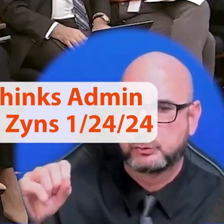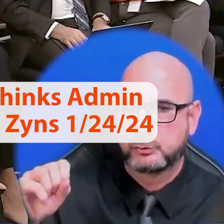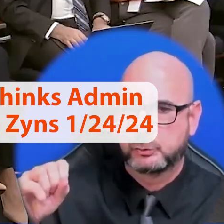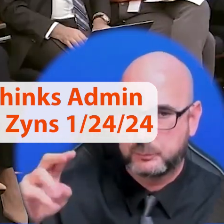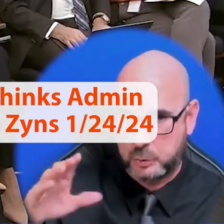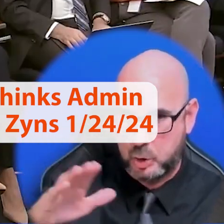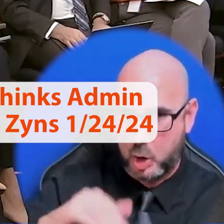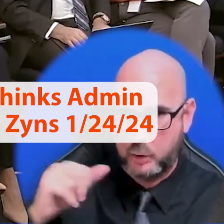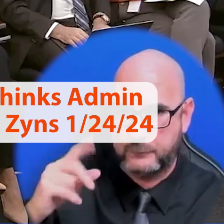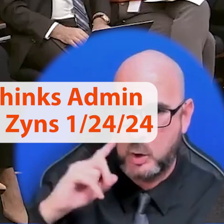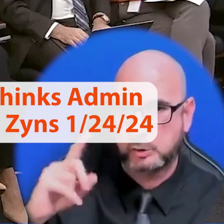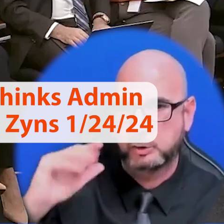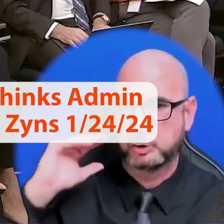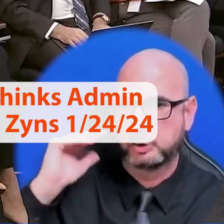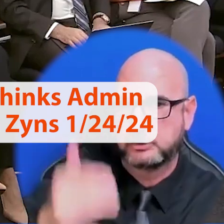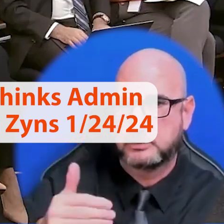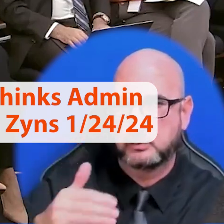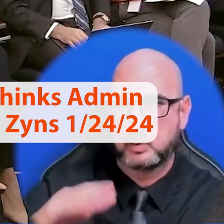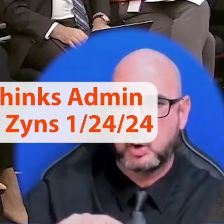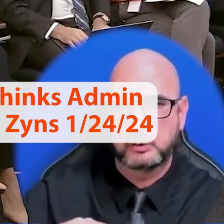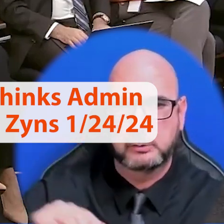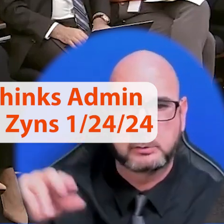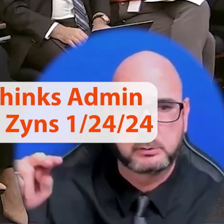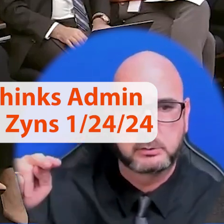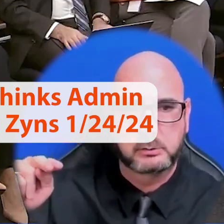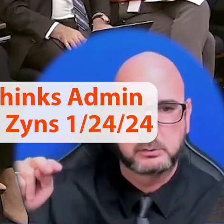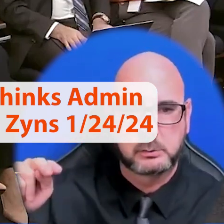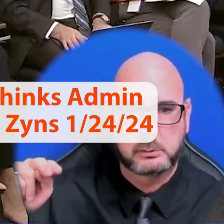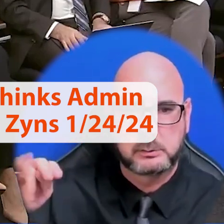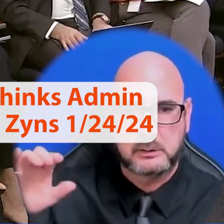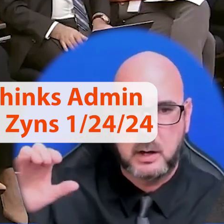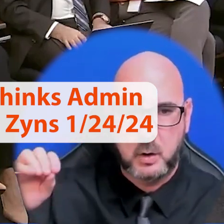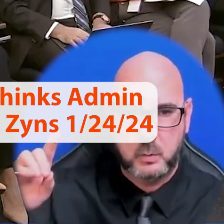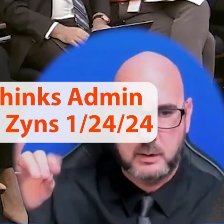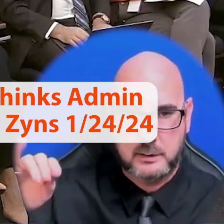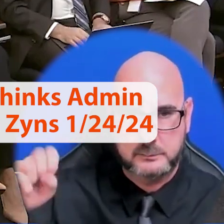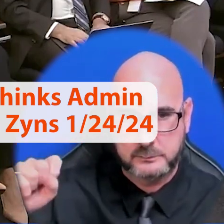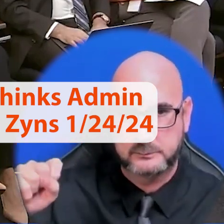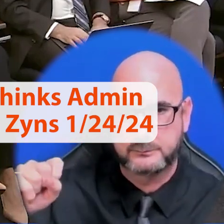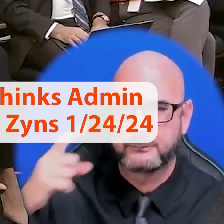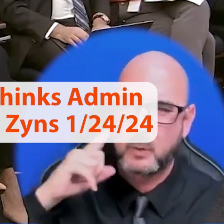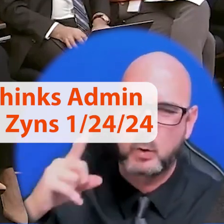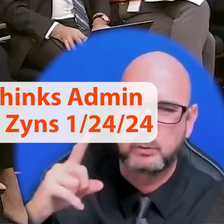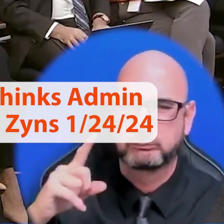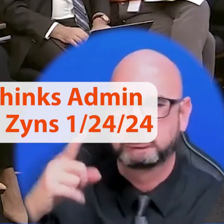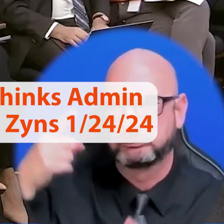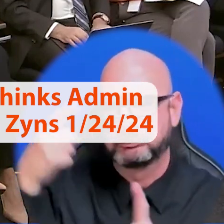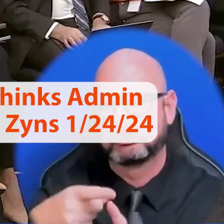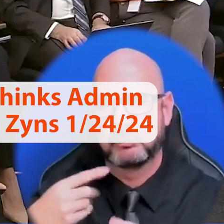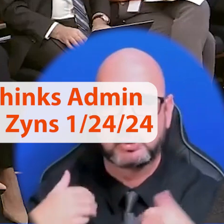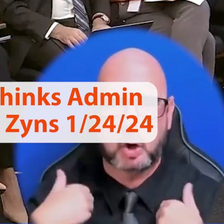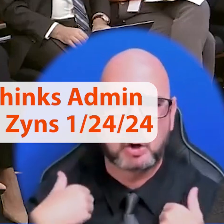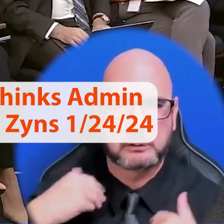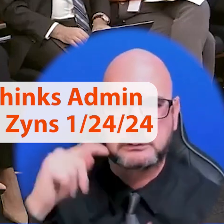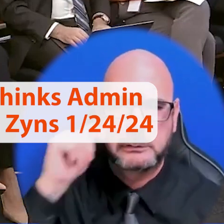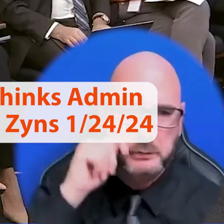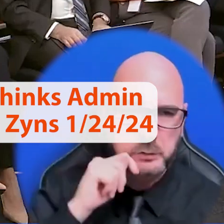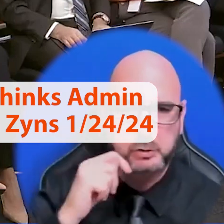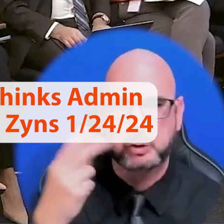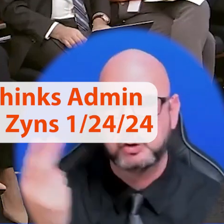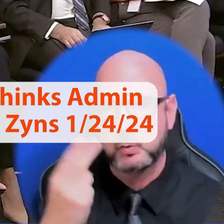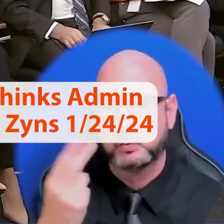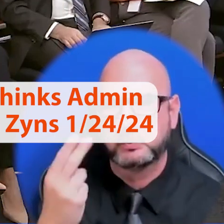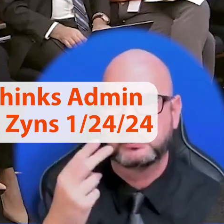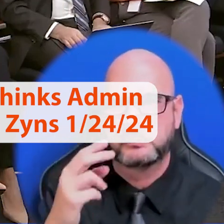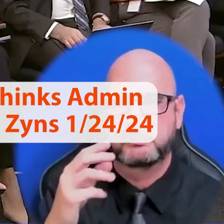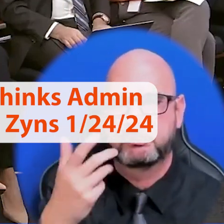pouches, saying that companies seem to set their sights on young kids, teenagers, and even lower, and use social media to hook them.